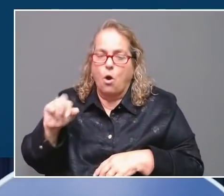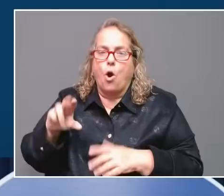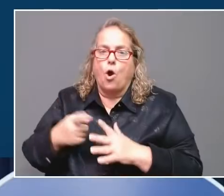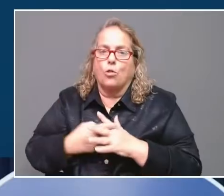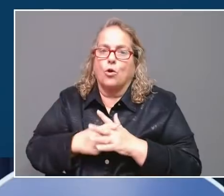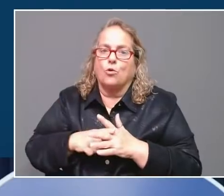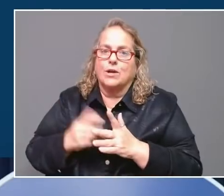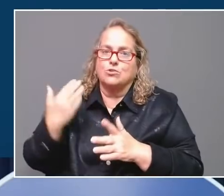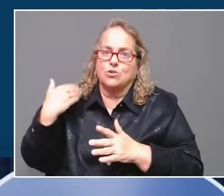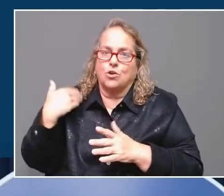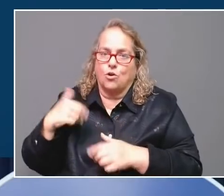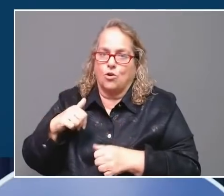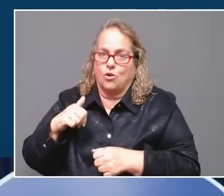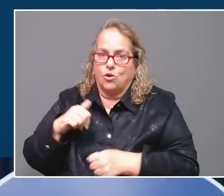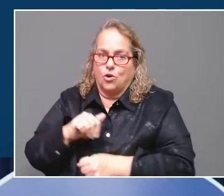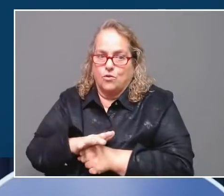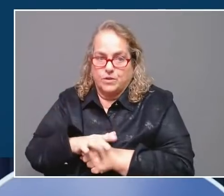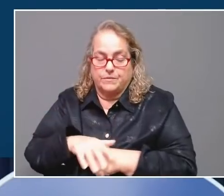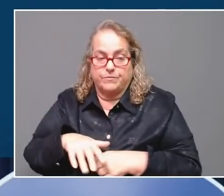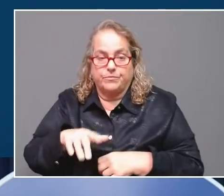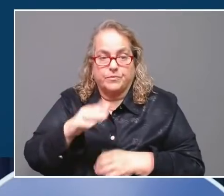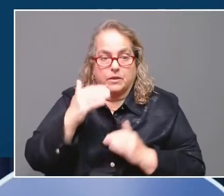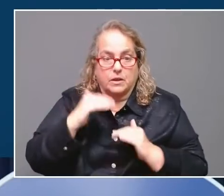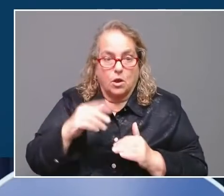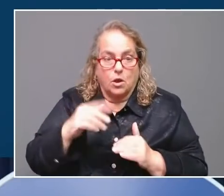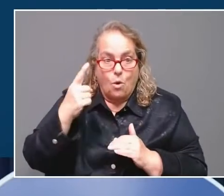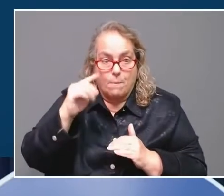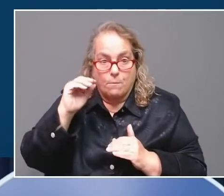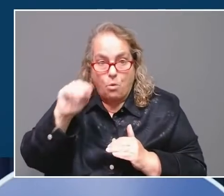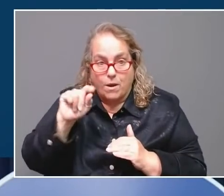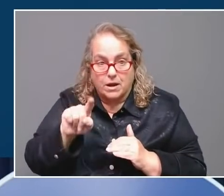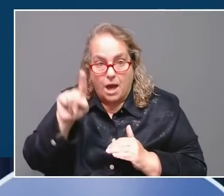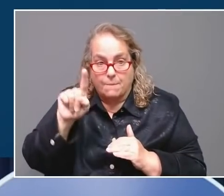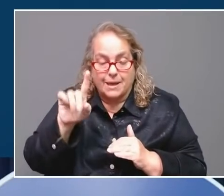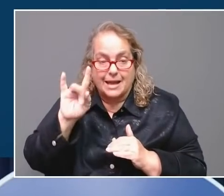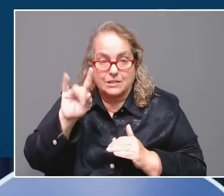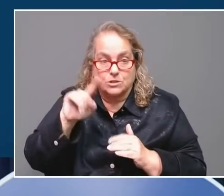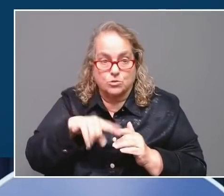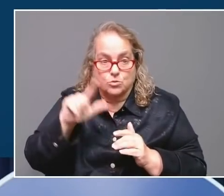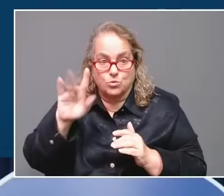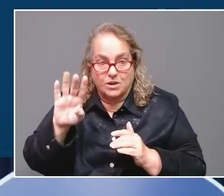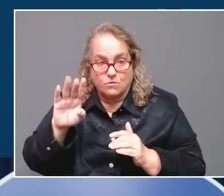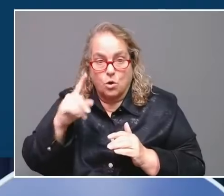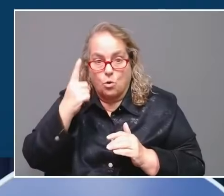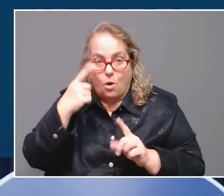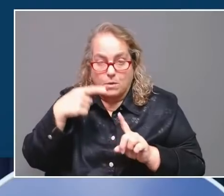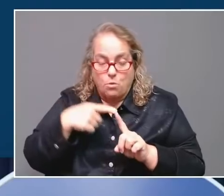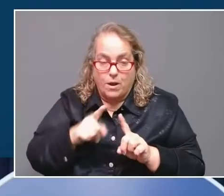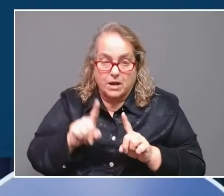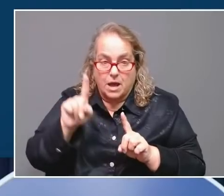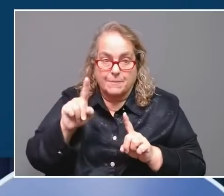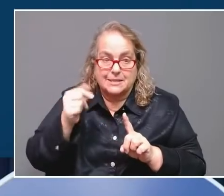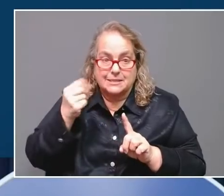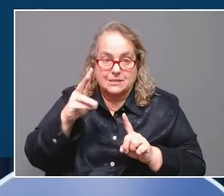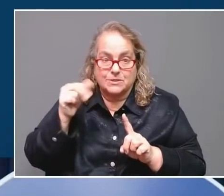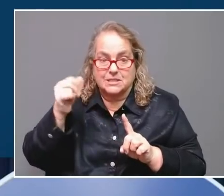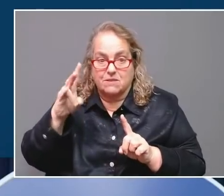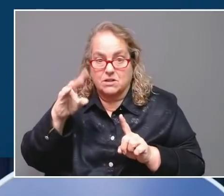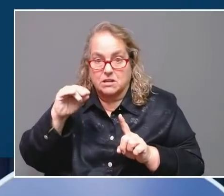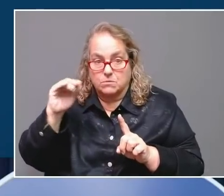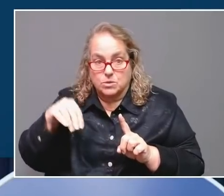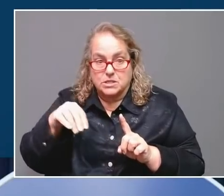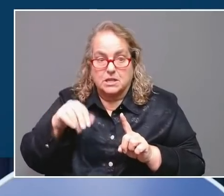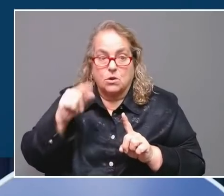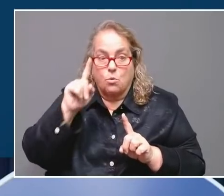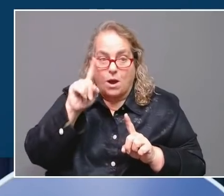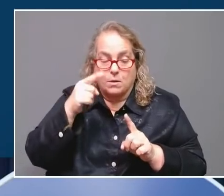58. 1 point up, 18 to 24. 1 point up, 16 and 17-year-olds. 1 point up in